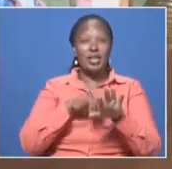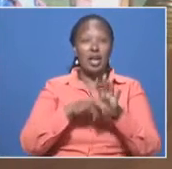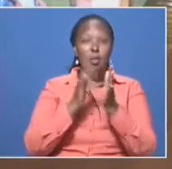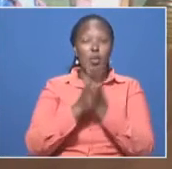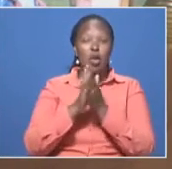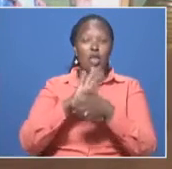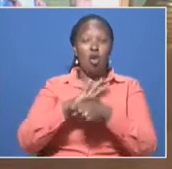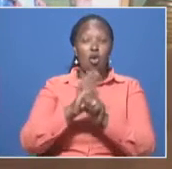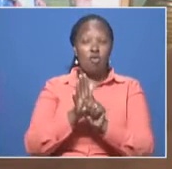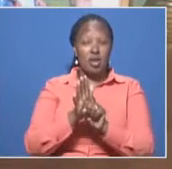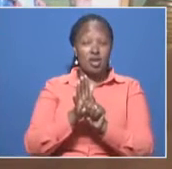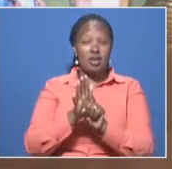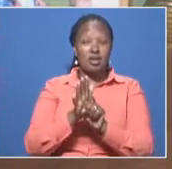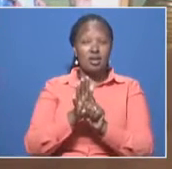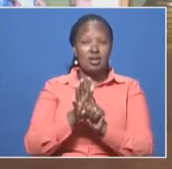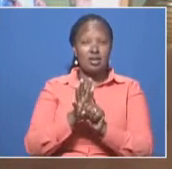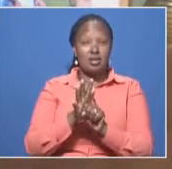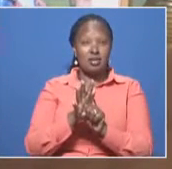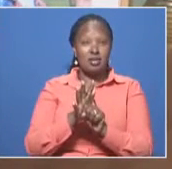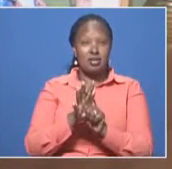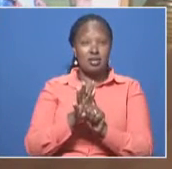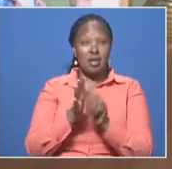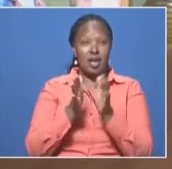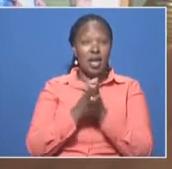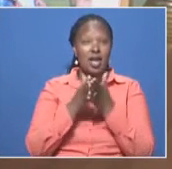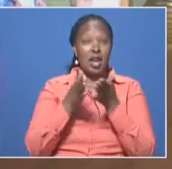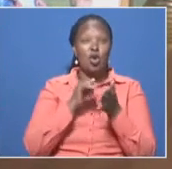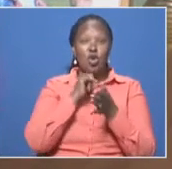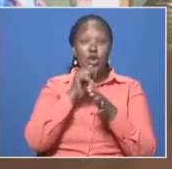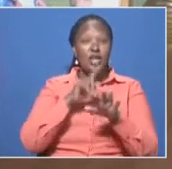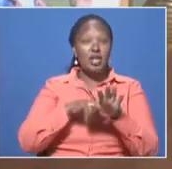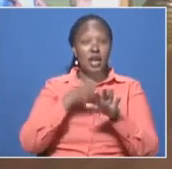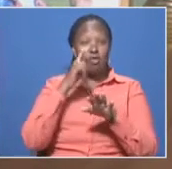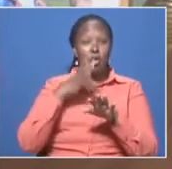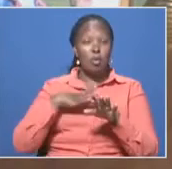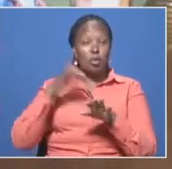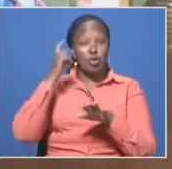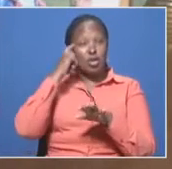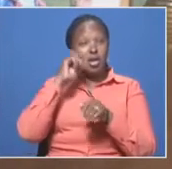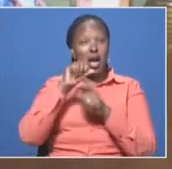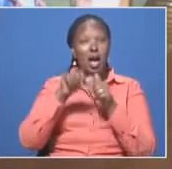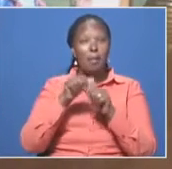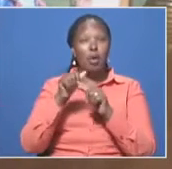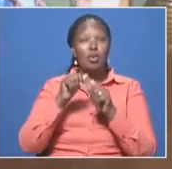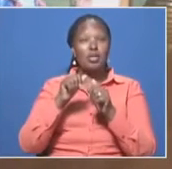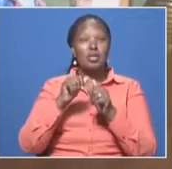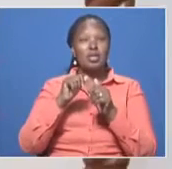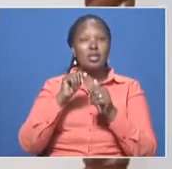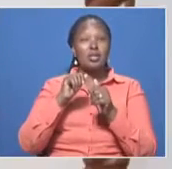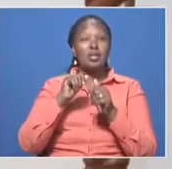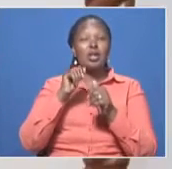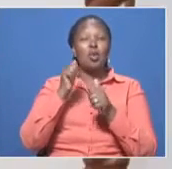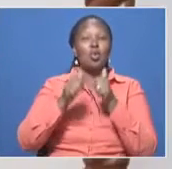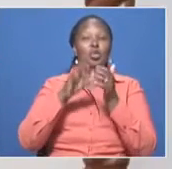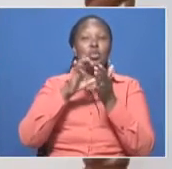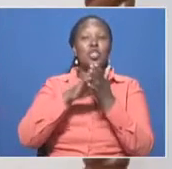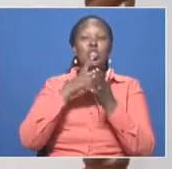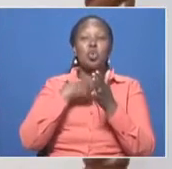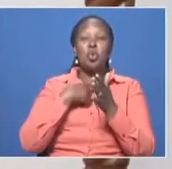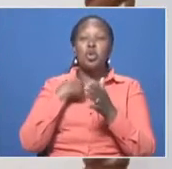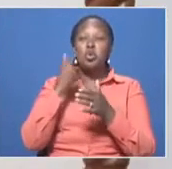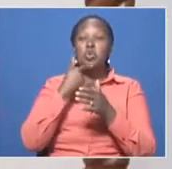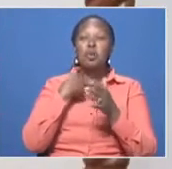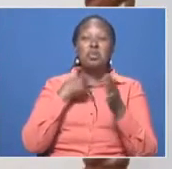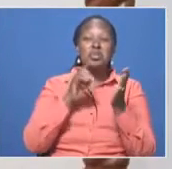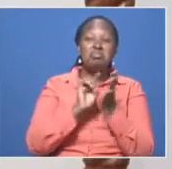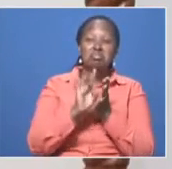COVID, and now is not the time for people to think about what seats I want, who I want to remove, who I